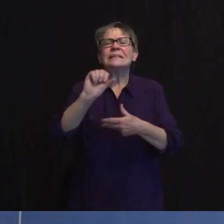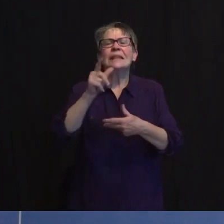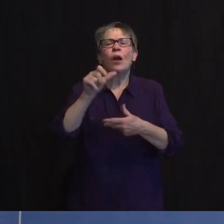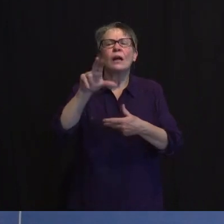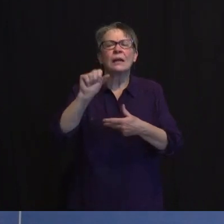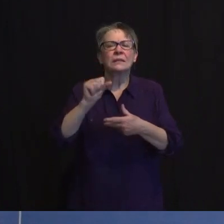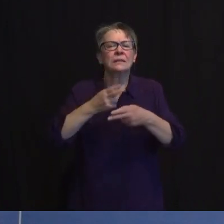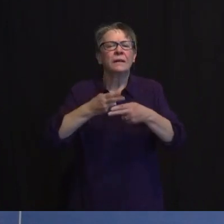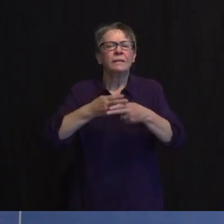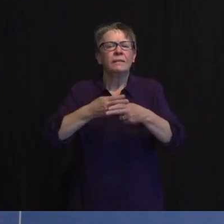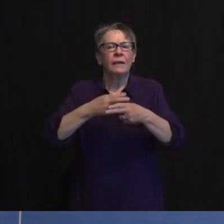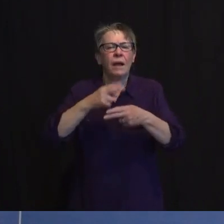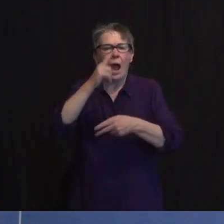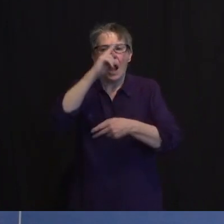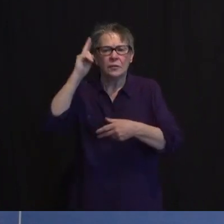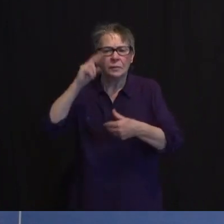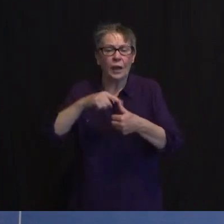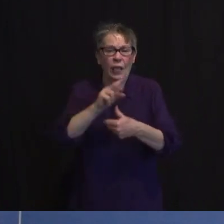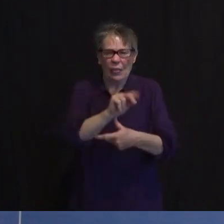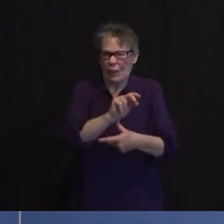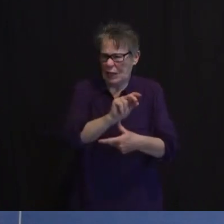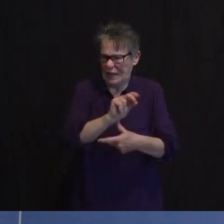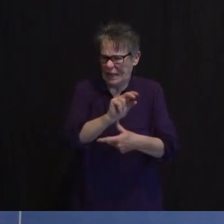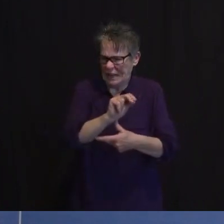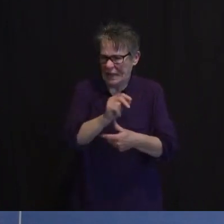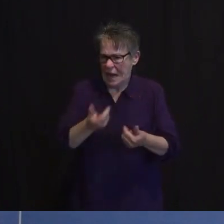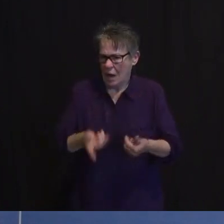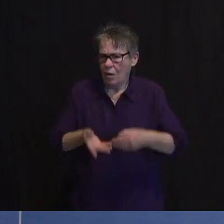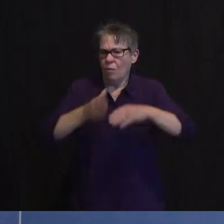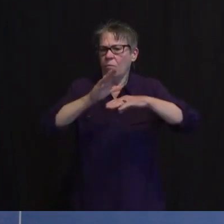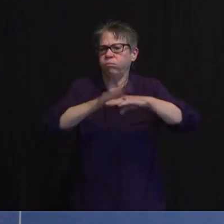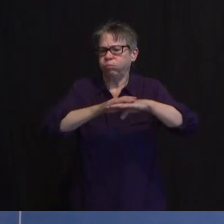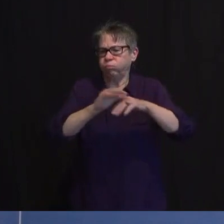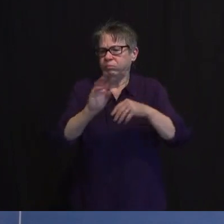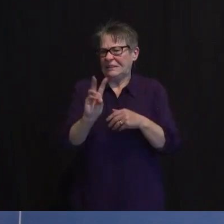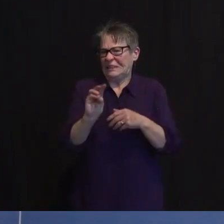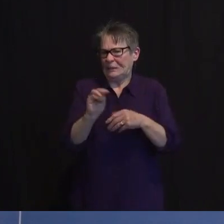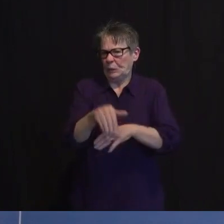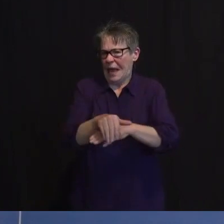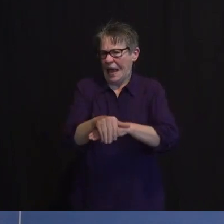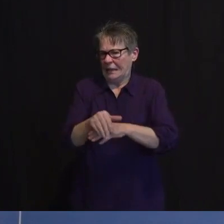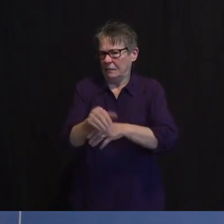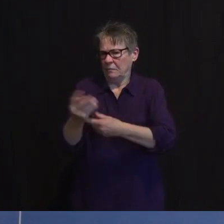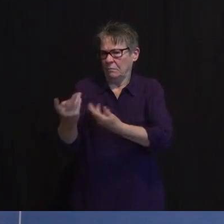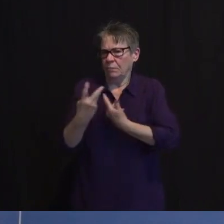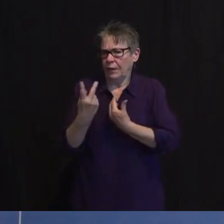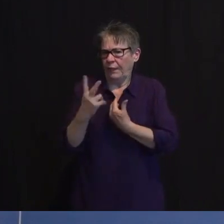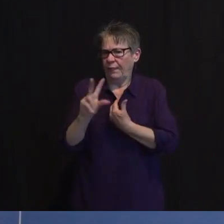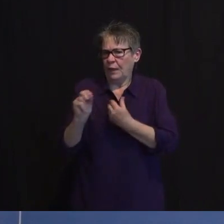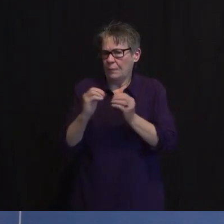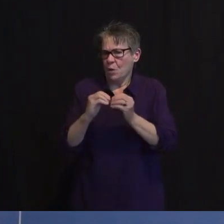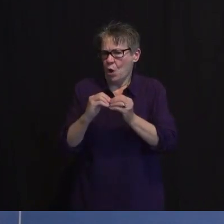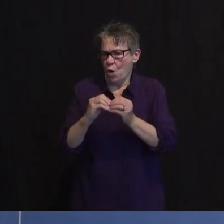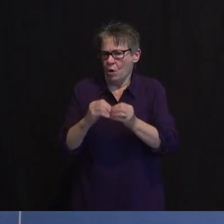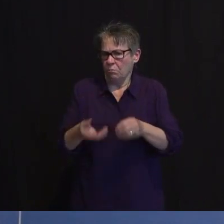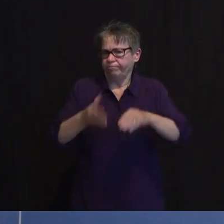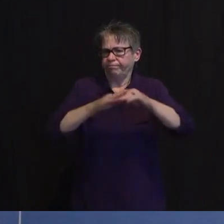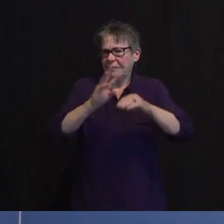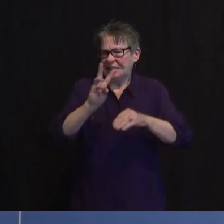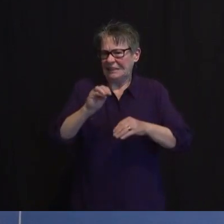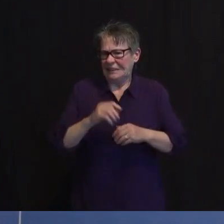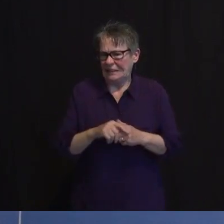is ramping up. They had a very soft opening on Friday. There are 4 individuals at